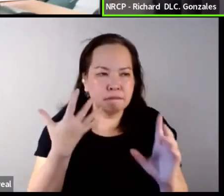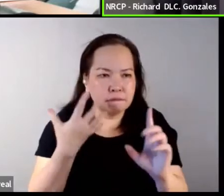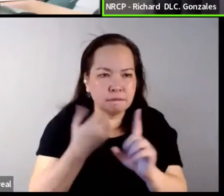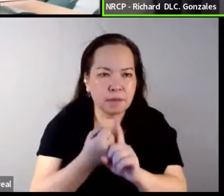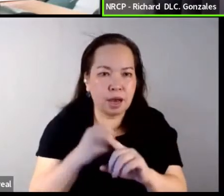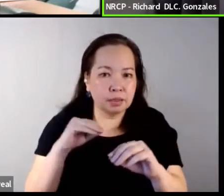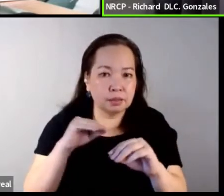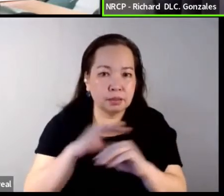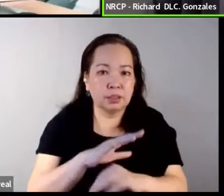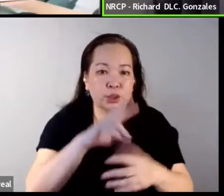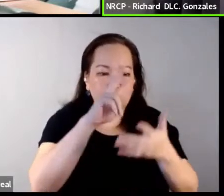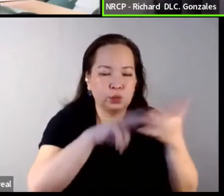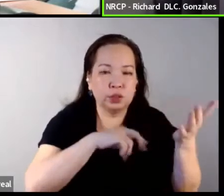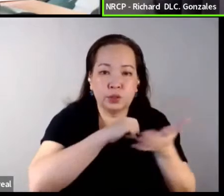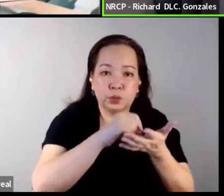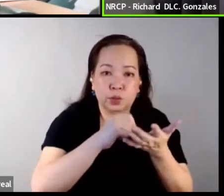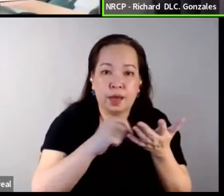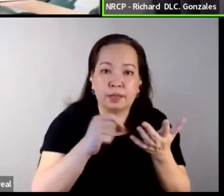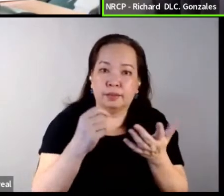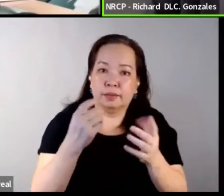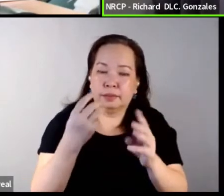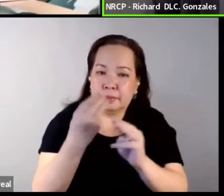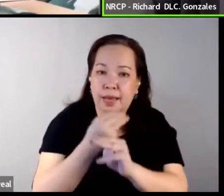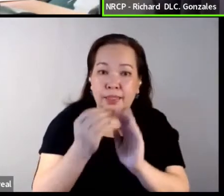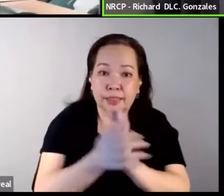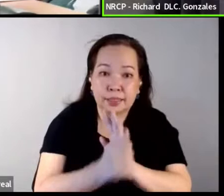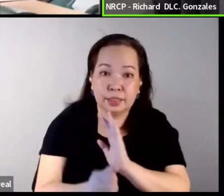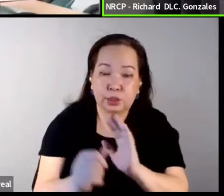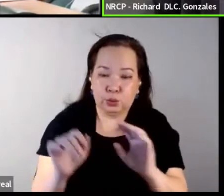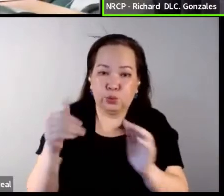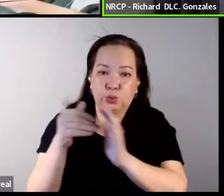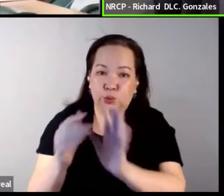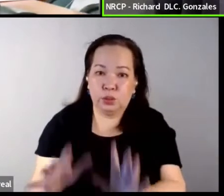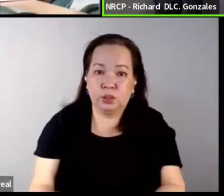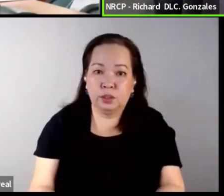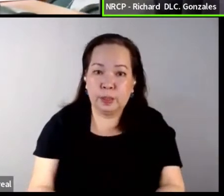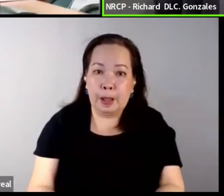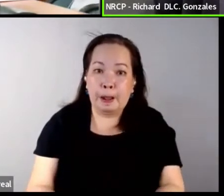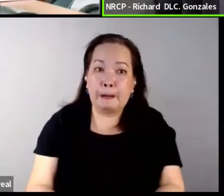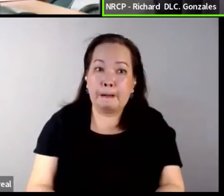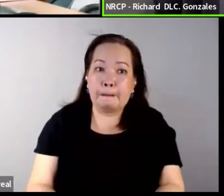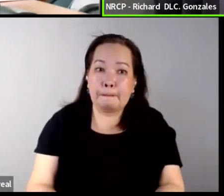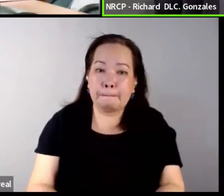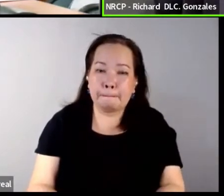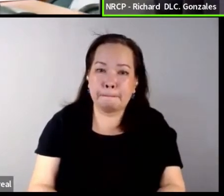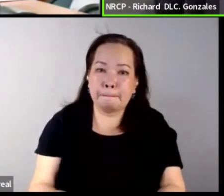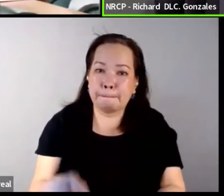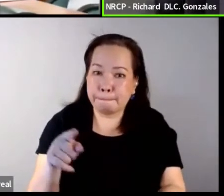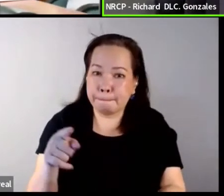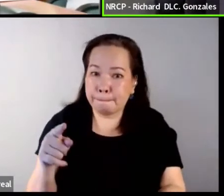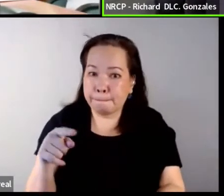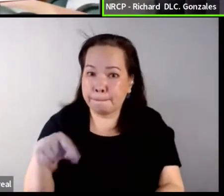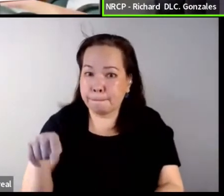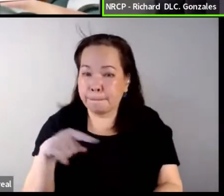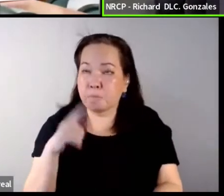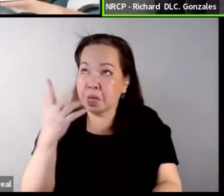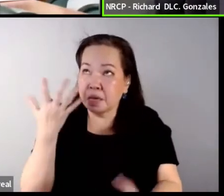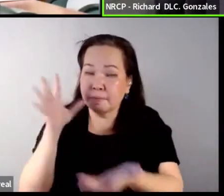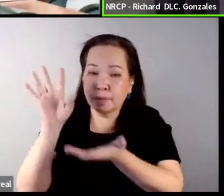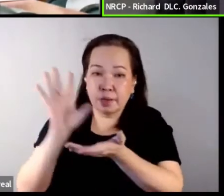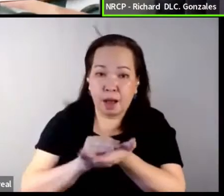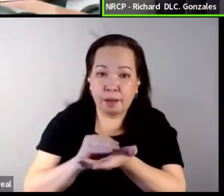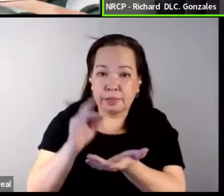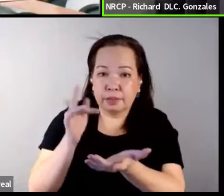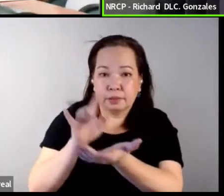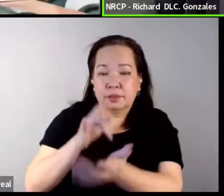the literacy and numeracy students. Okay, the citizen-led assessment, okay, which we can use also